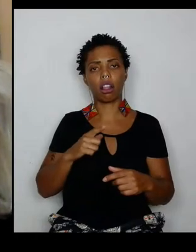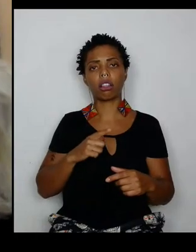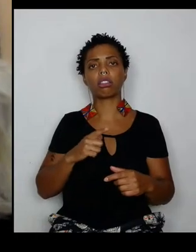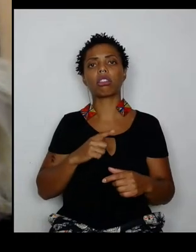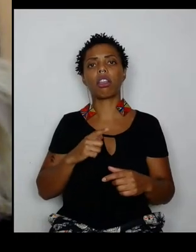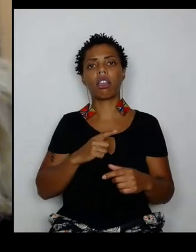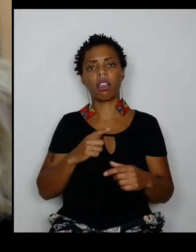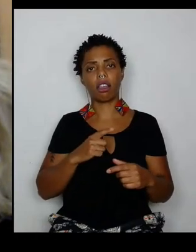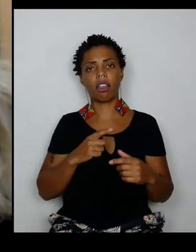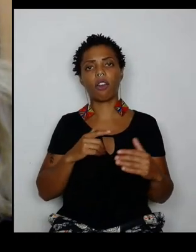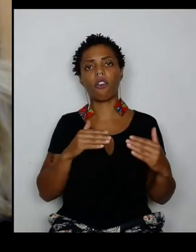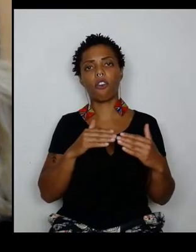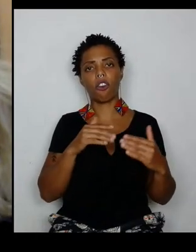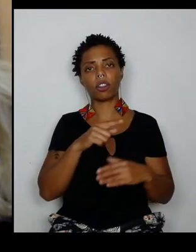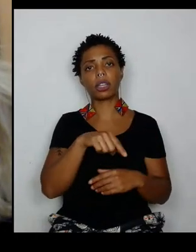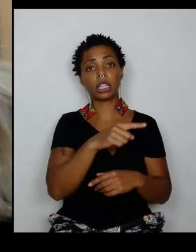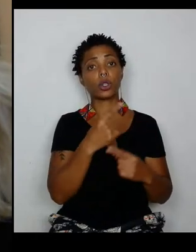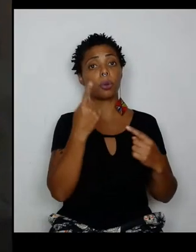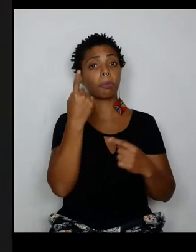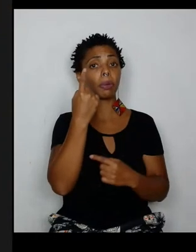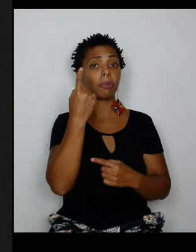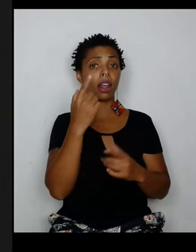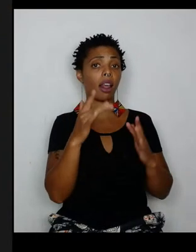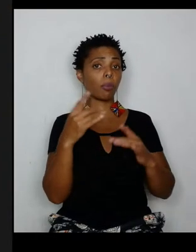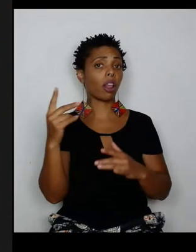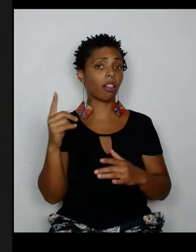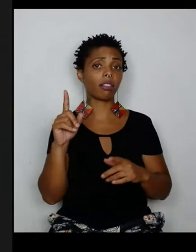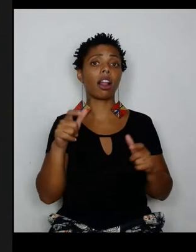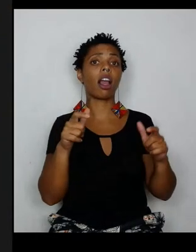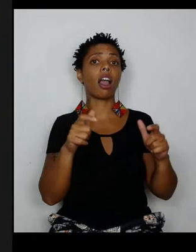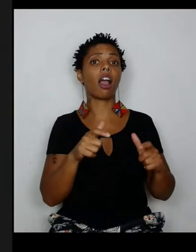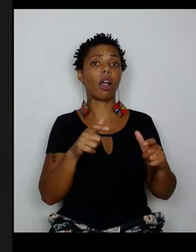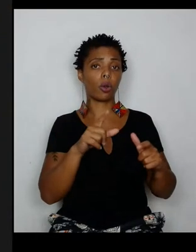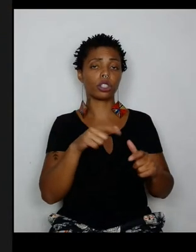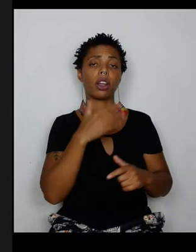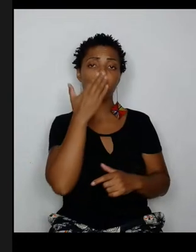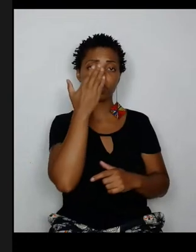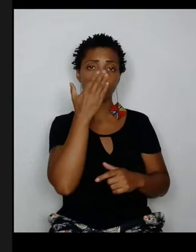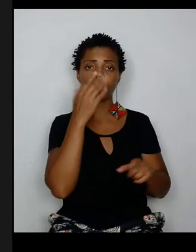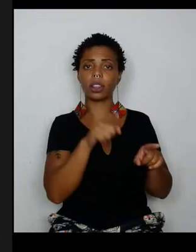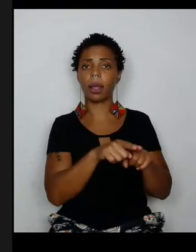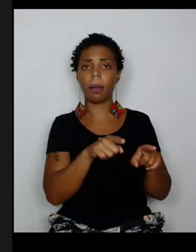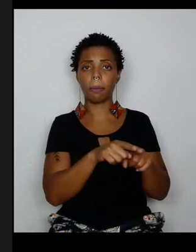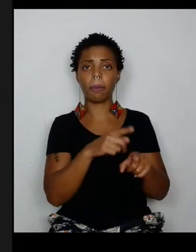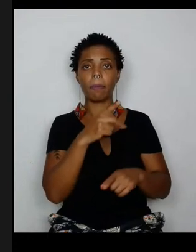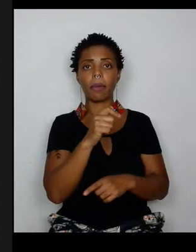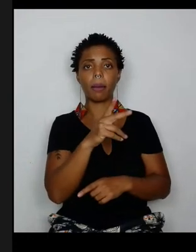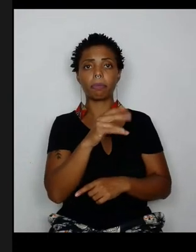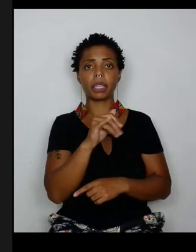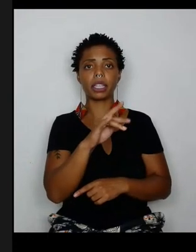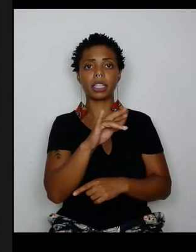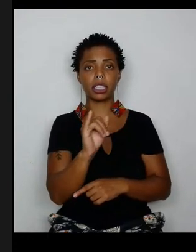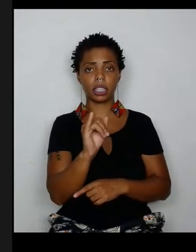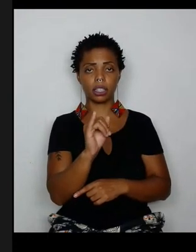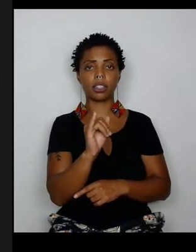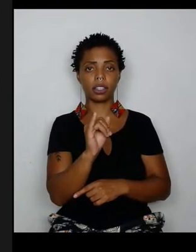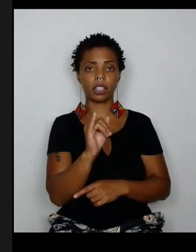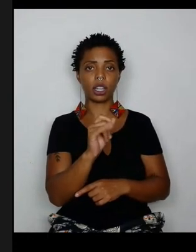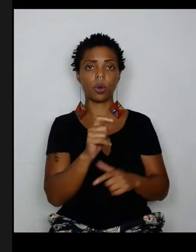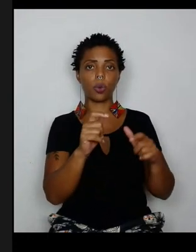papiti yes the most the women that he saw